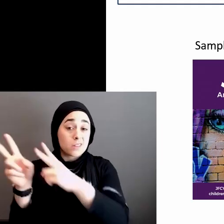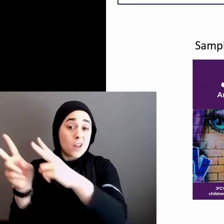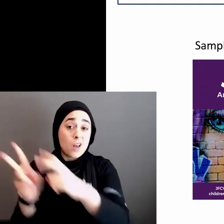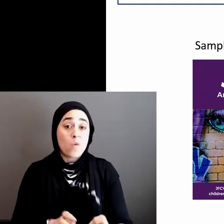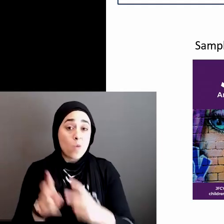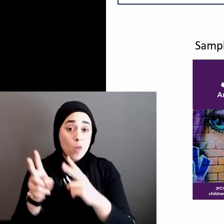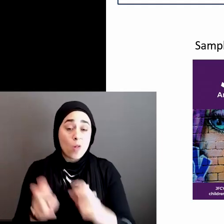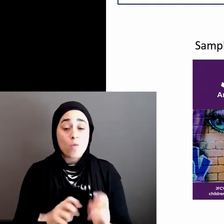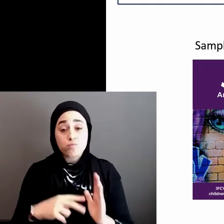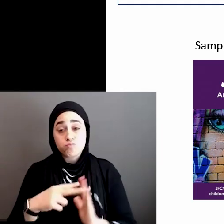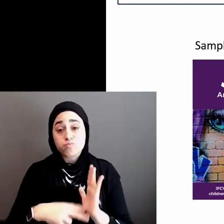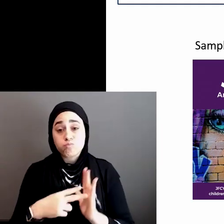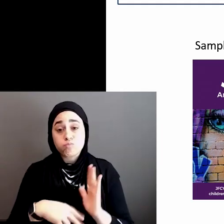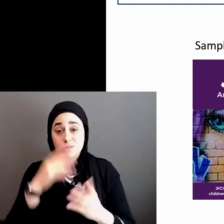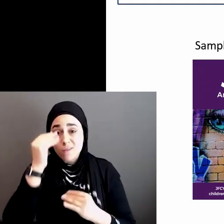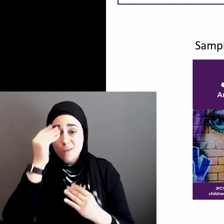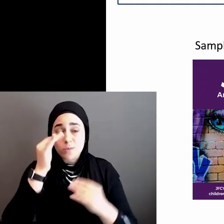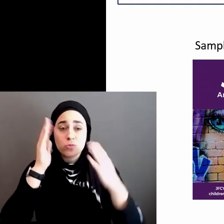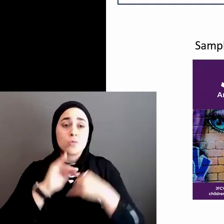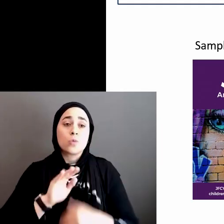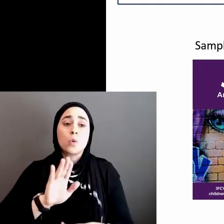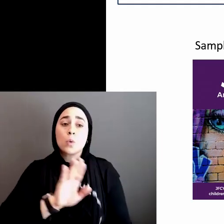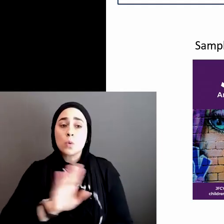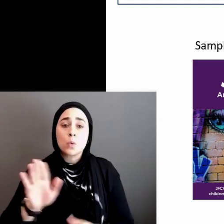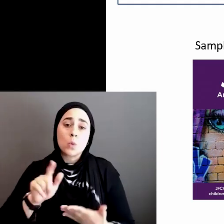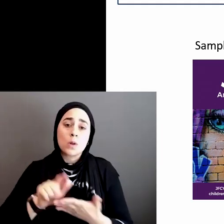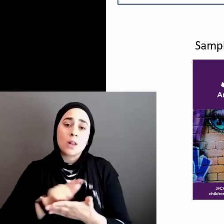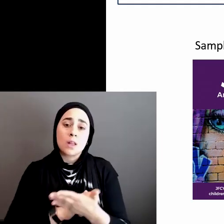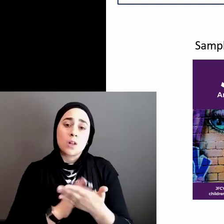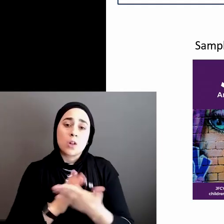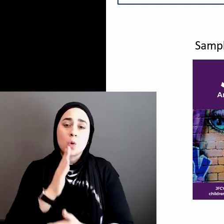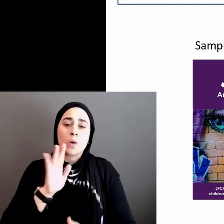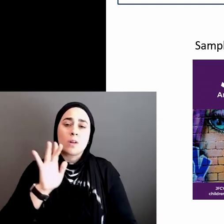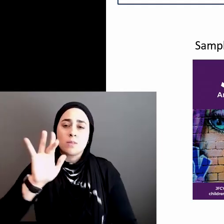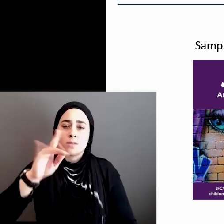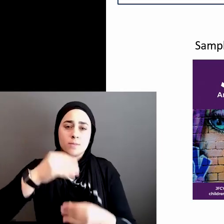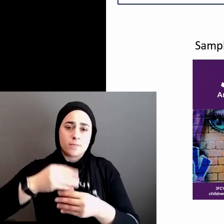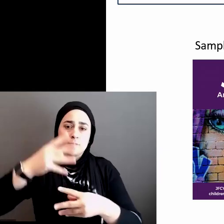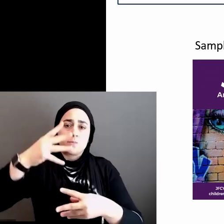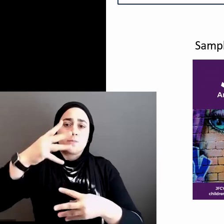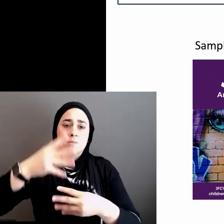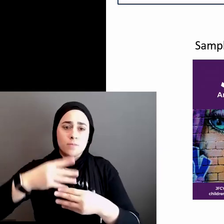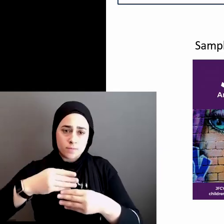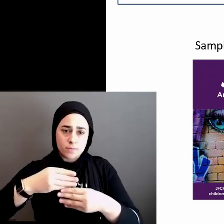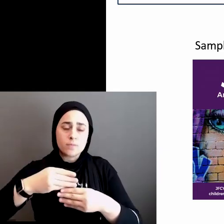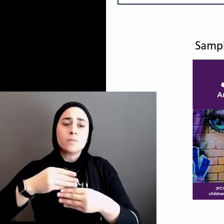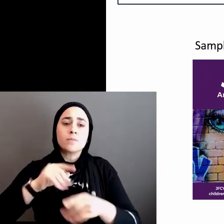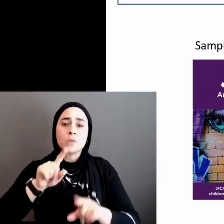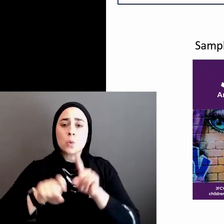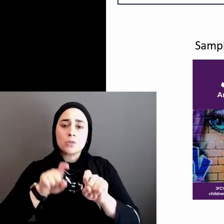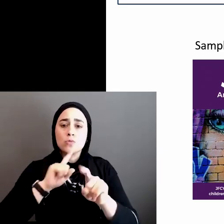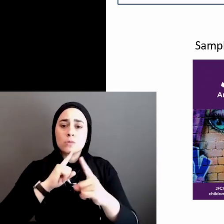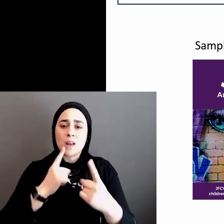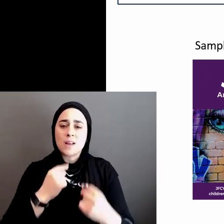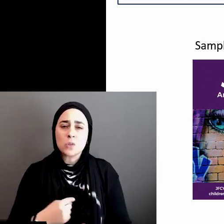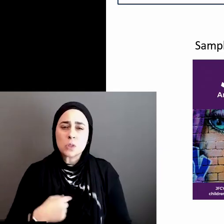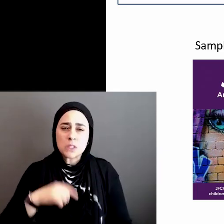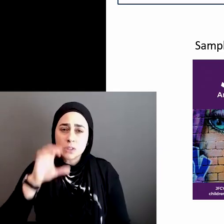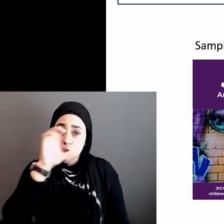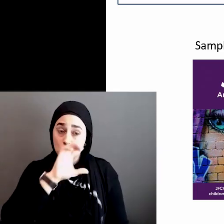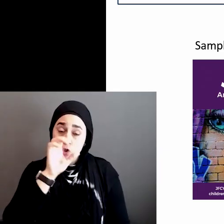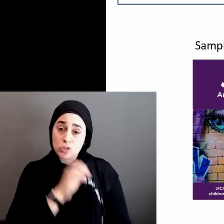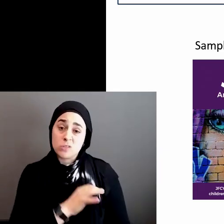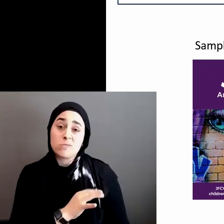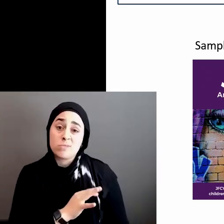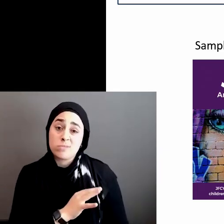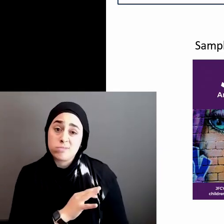that information. The Your Legal Rights works as a drop-down, open-close Q&A. I think our search function is quite